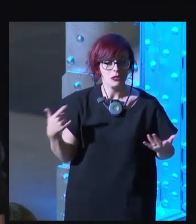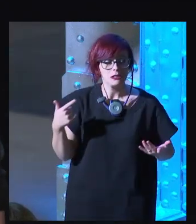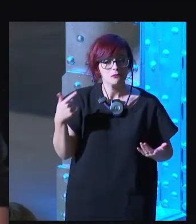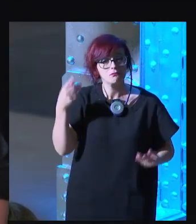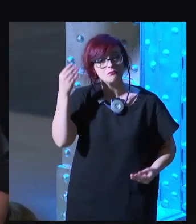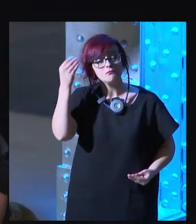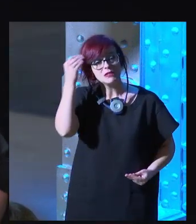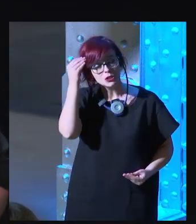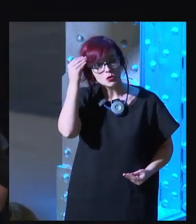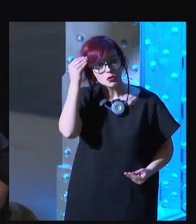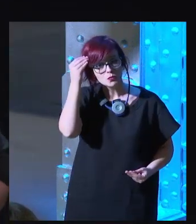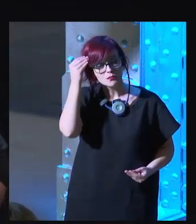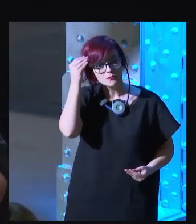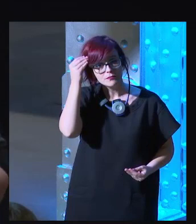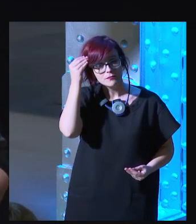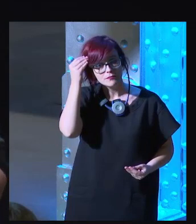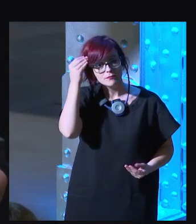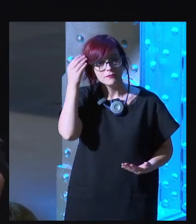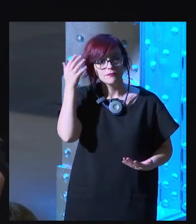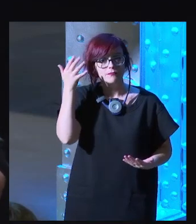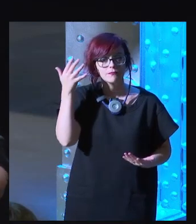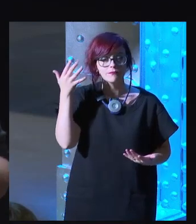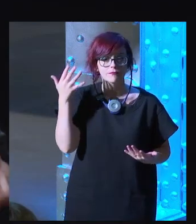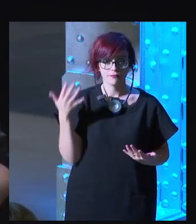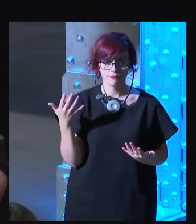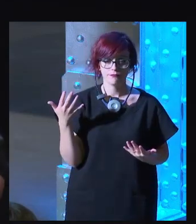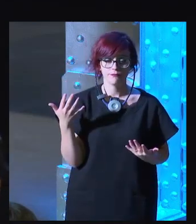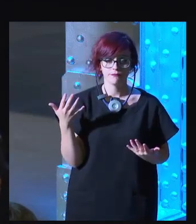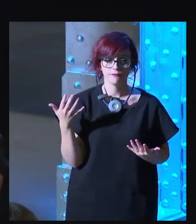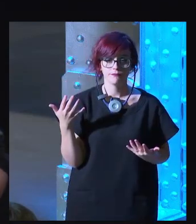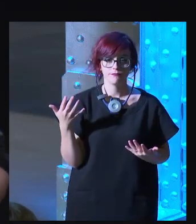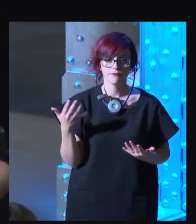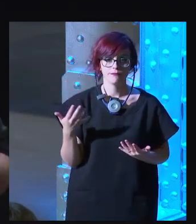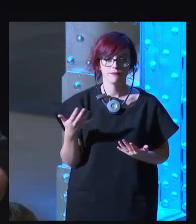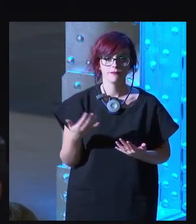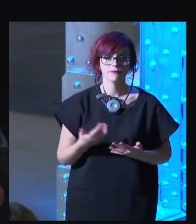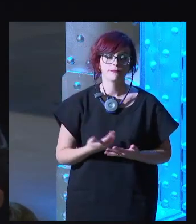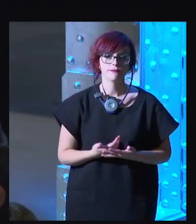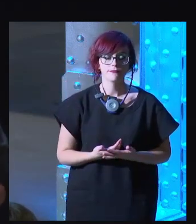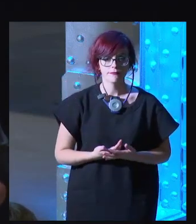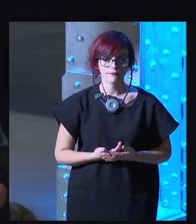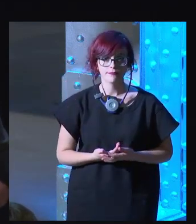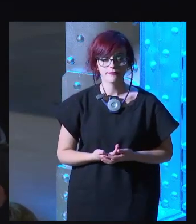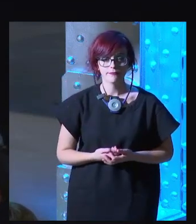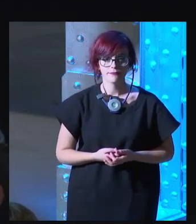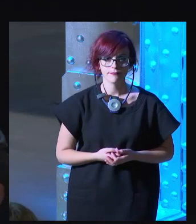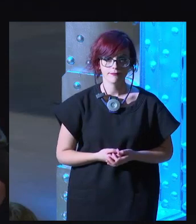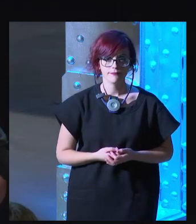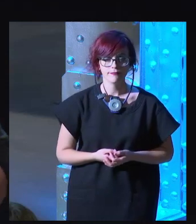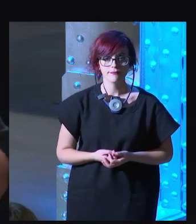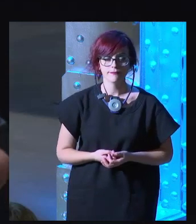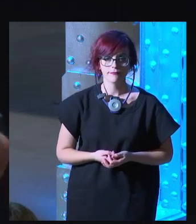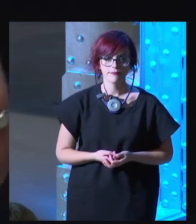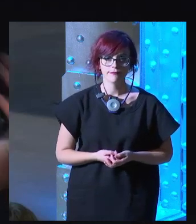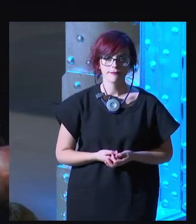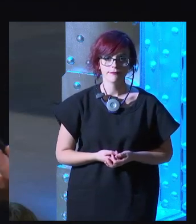earlier about, she likes a line of mine which is about reading yourself as a fiction as well as a fact. That you